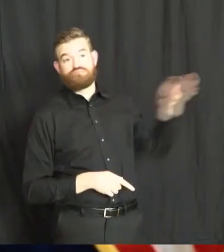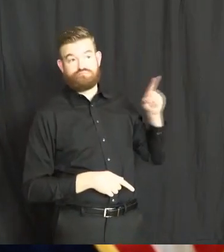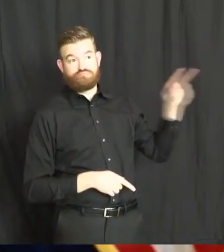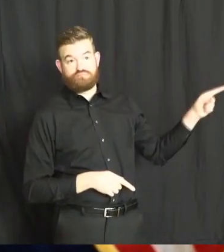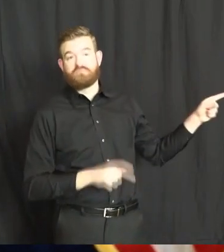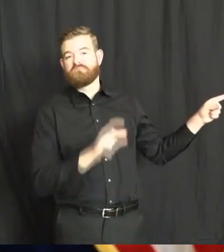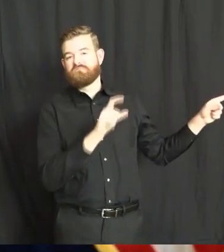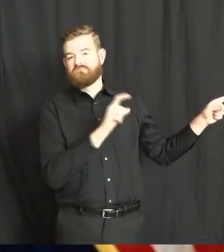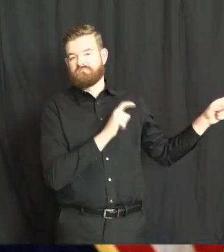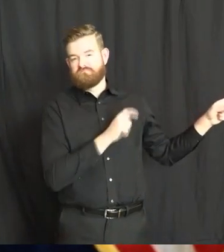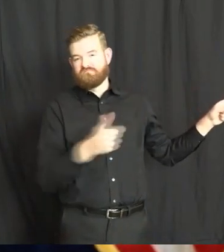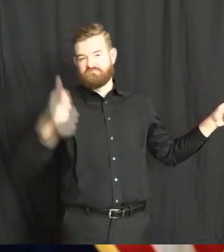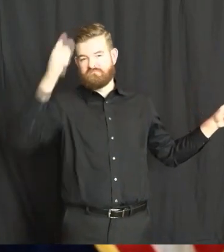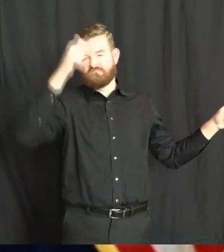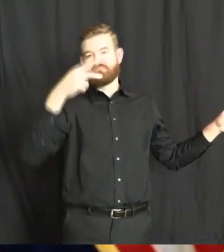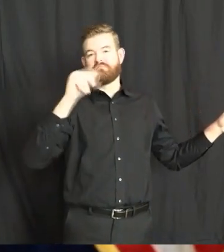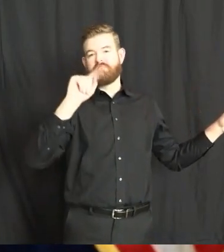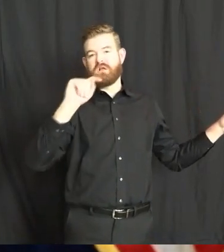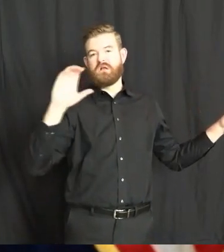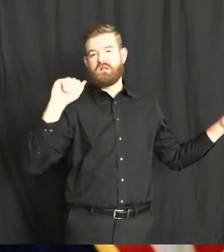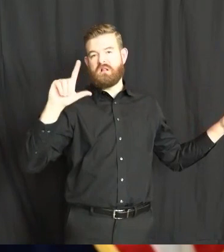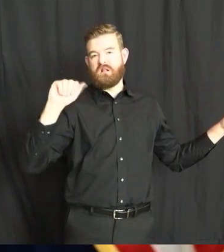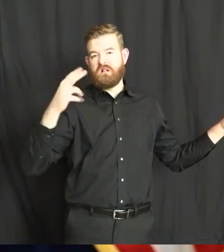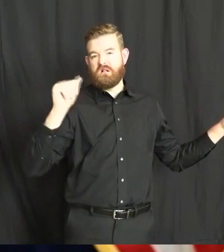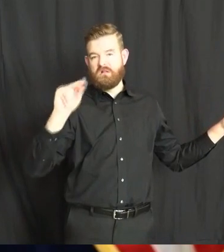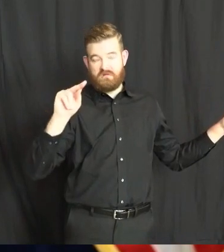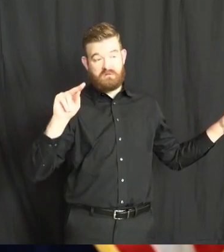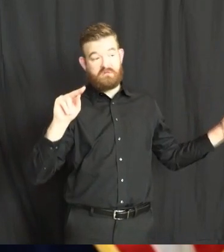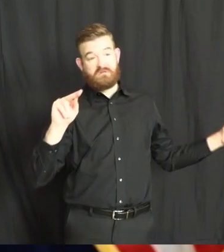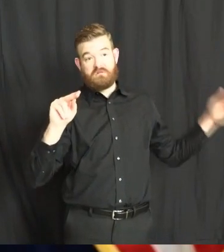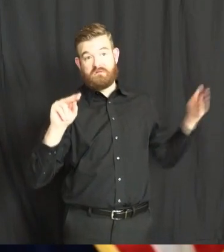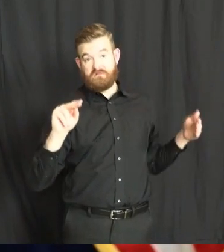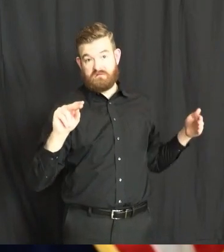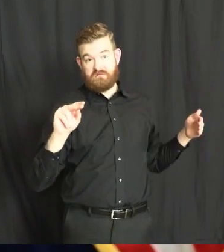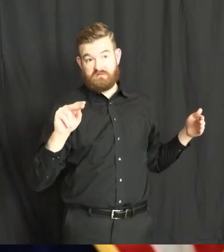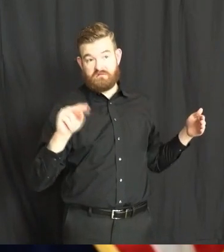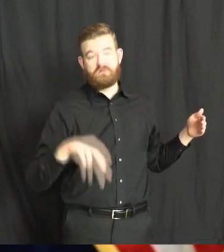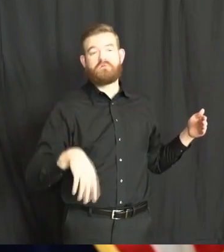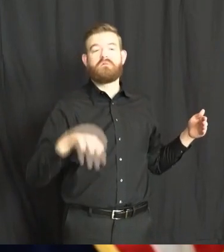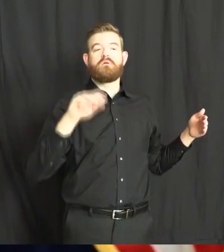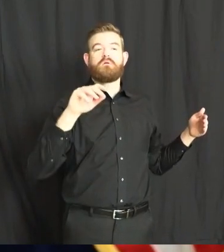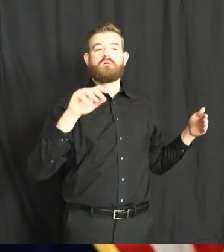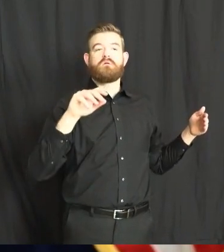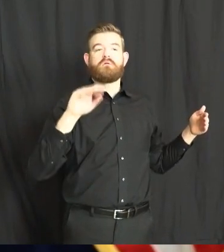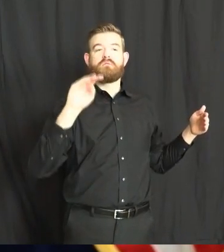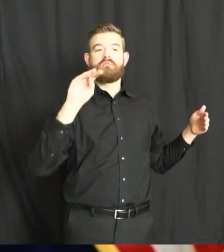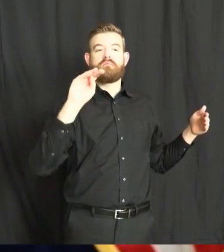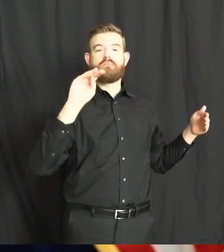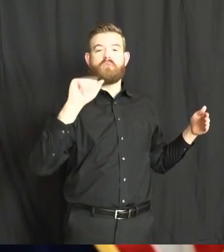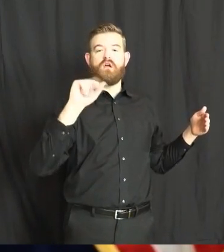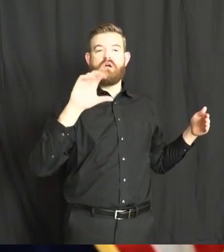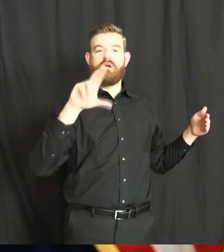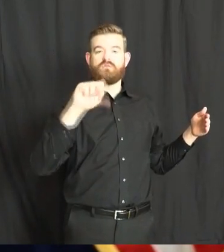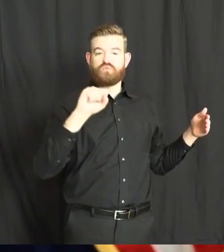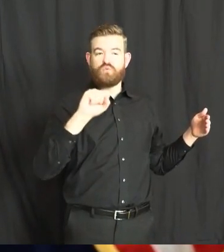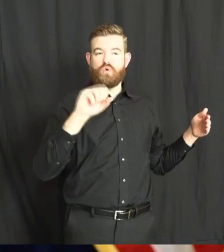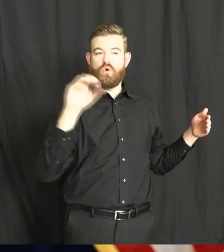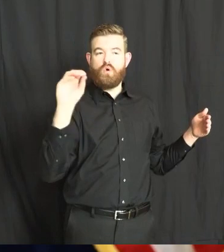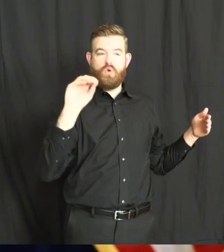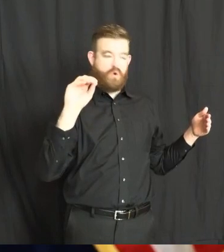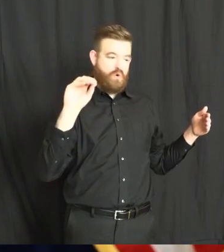another familiar face, Colonel Pat Callahan. And to my immediate left, another great leader, Department of Corrections Commissioner